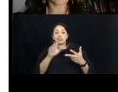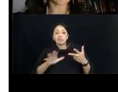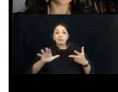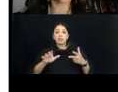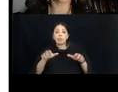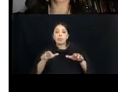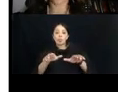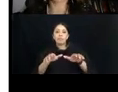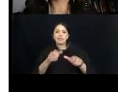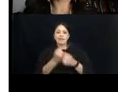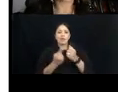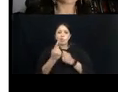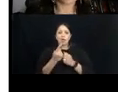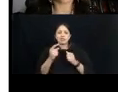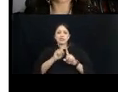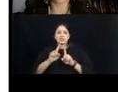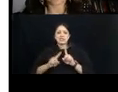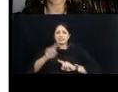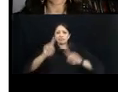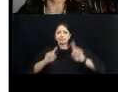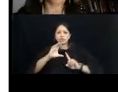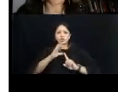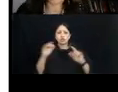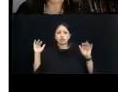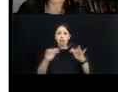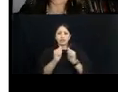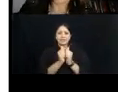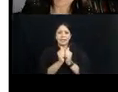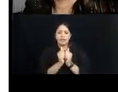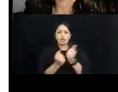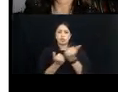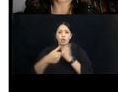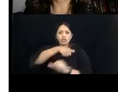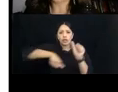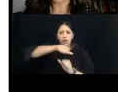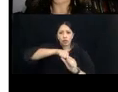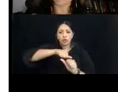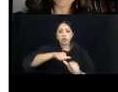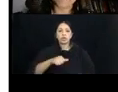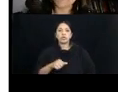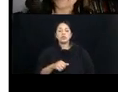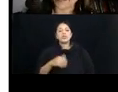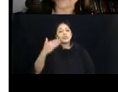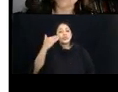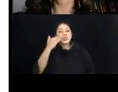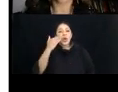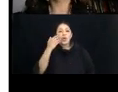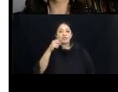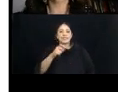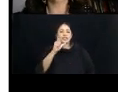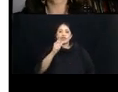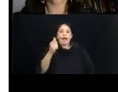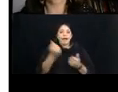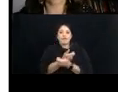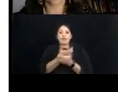together. And you also have specific leadership. I mean, this is a very quick, just know that you're getting a tip of the iceberg in terms